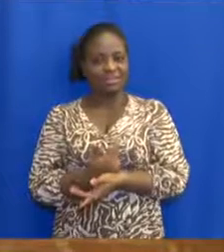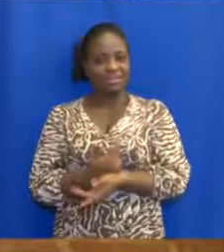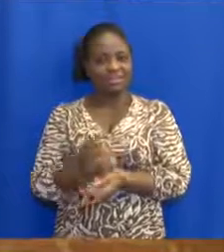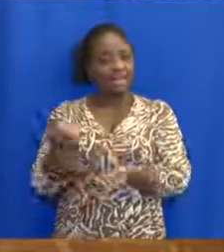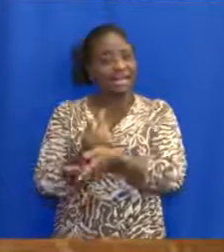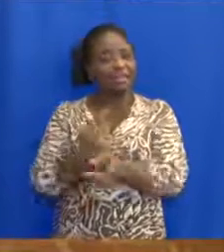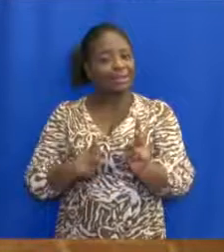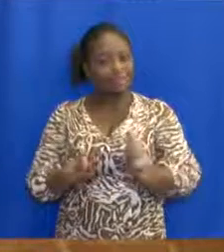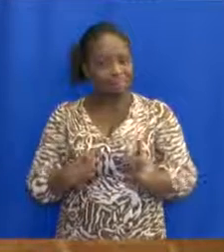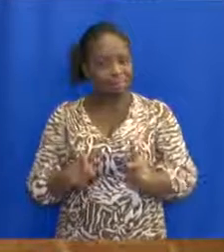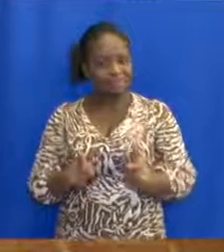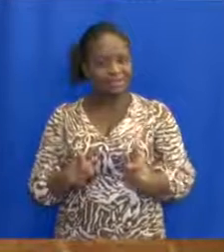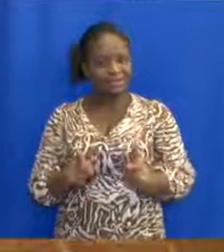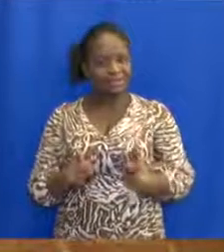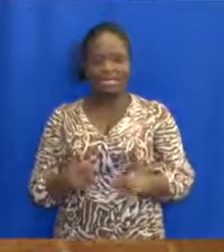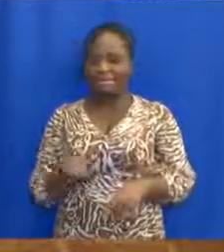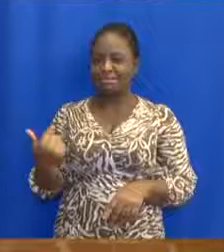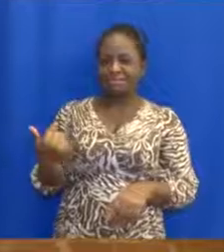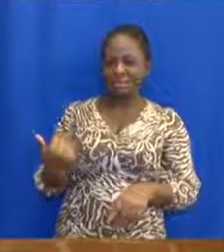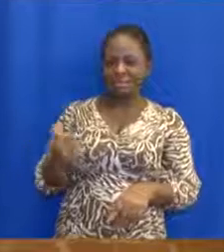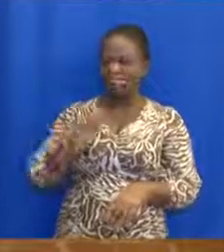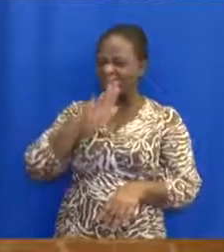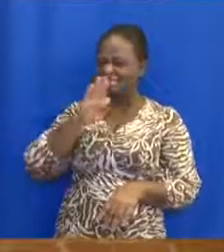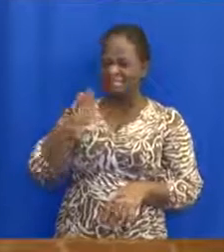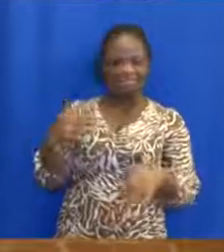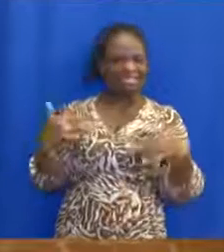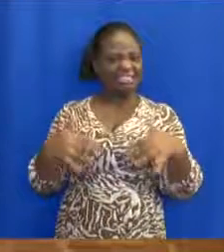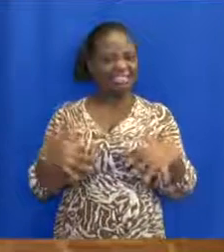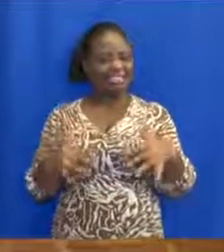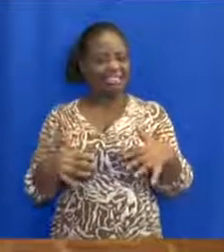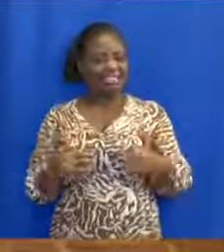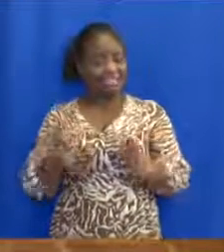Fellow Ghanaians, I have never wavered in my